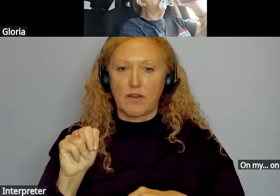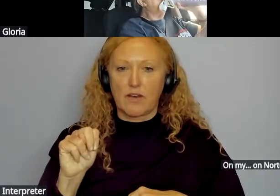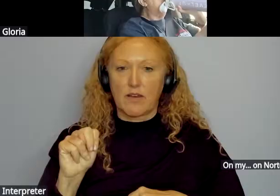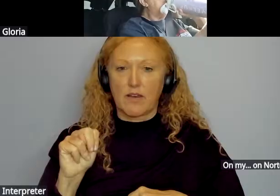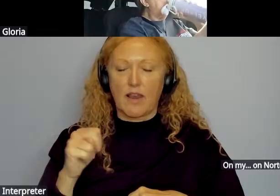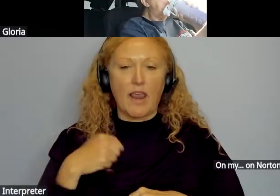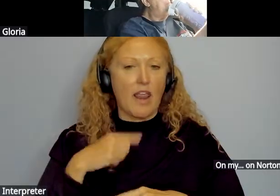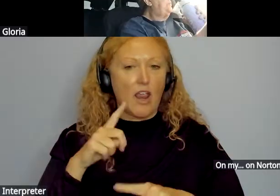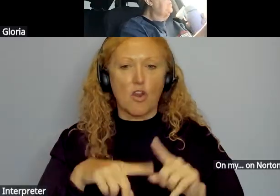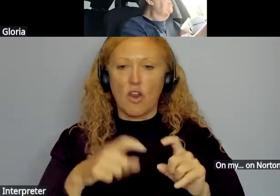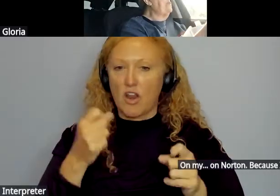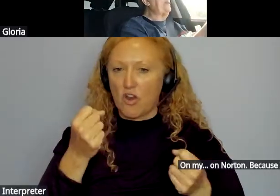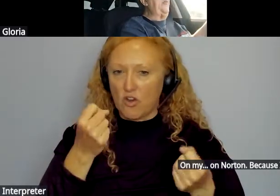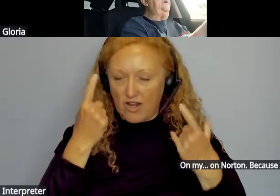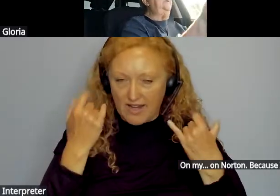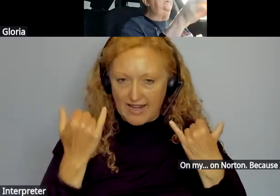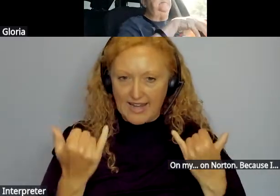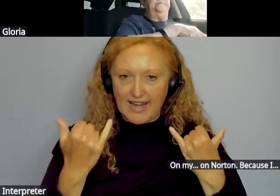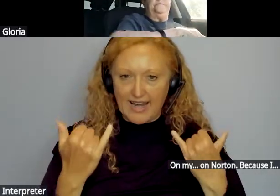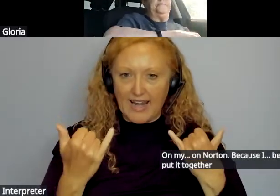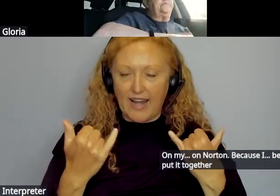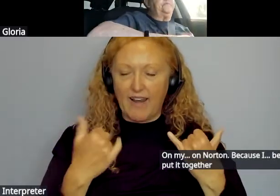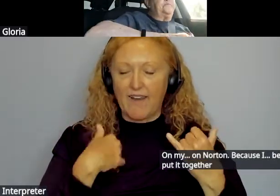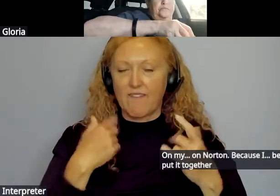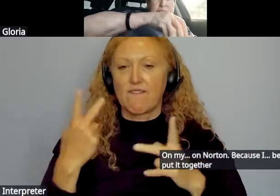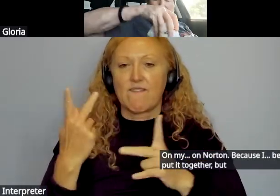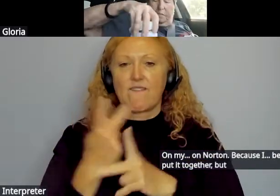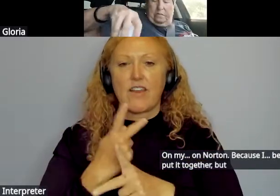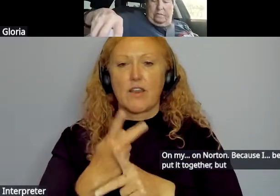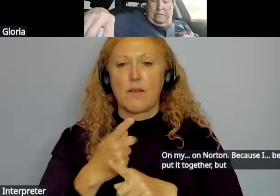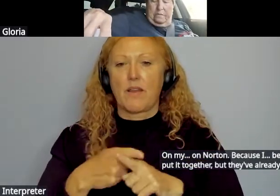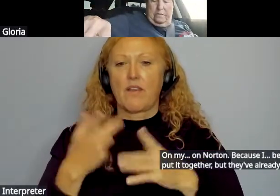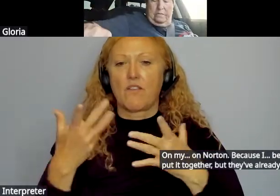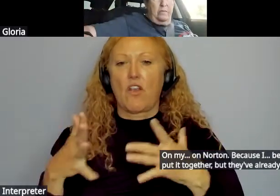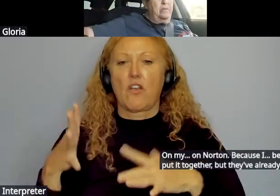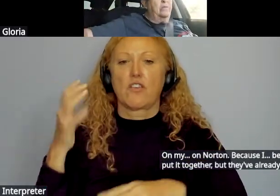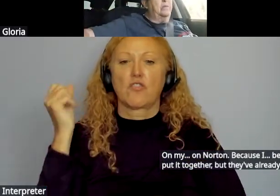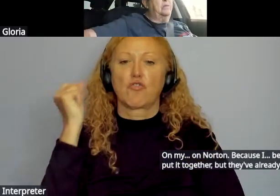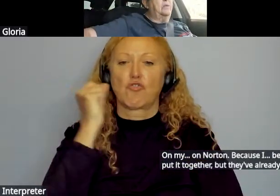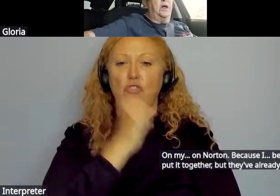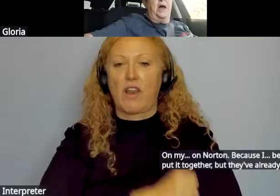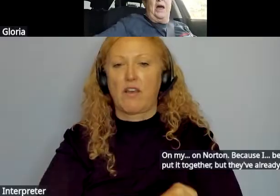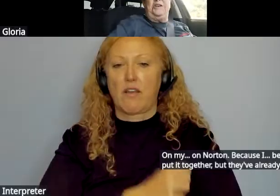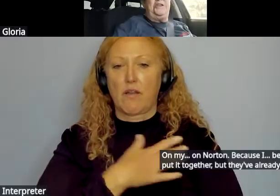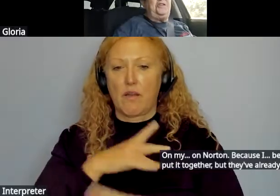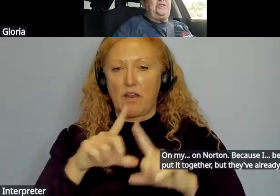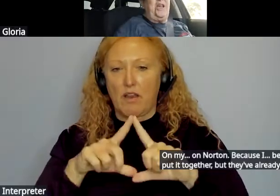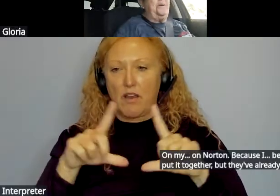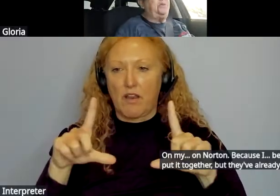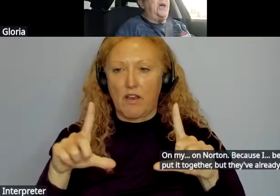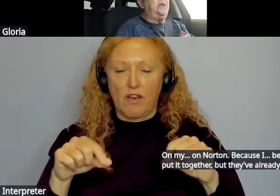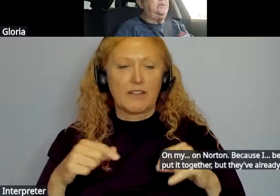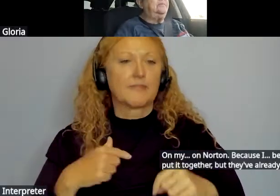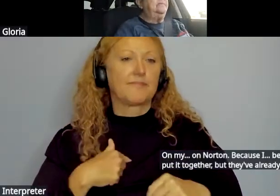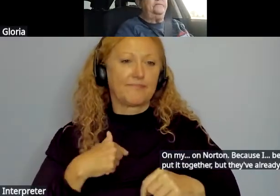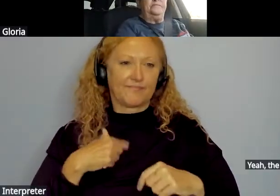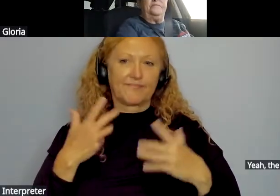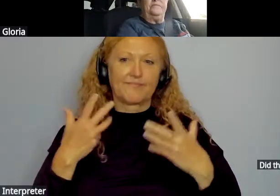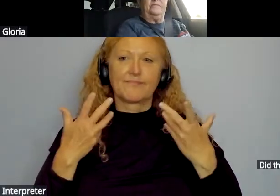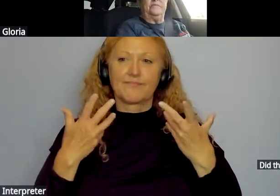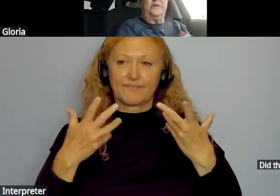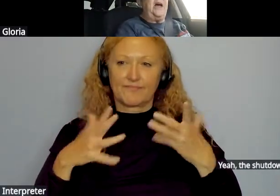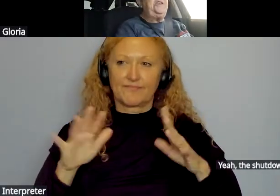because I couldn't understand. Now I put it together, but they've already shut down my card. I Yeah, the did the shutdown same takes all thing. 30